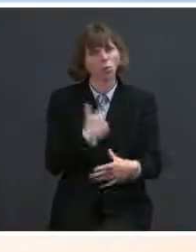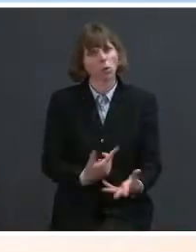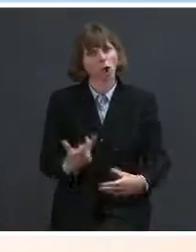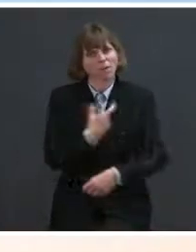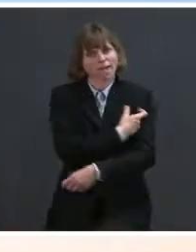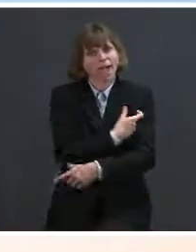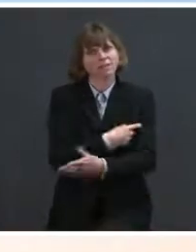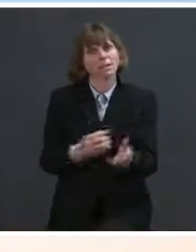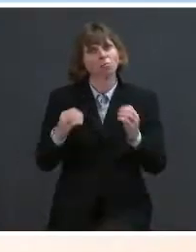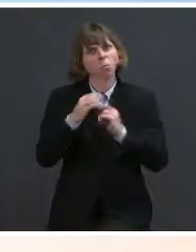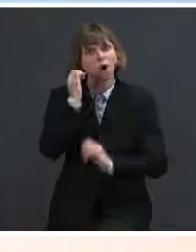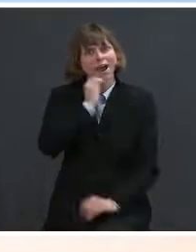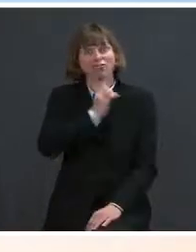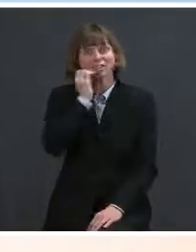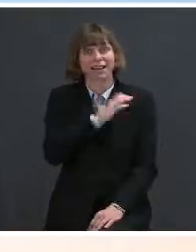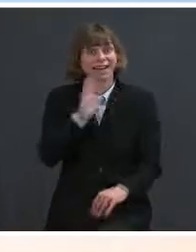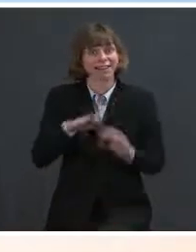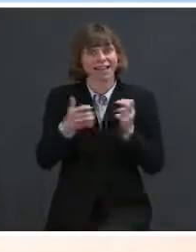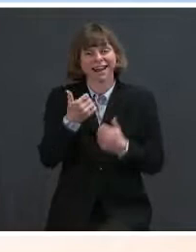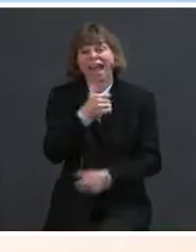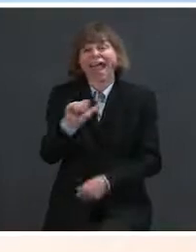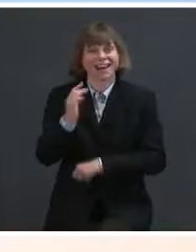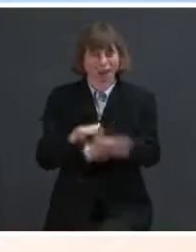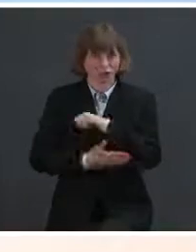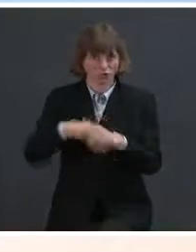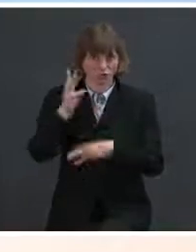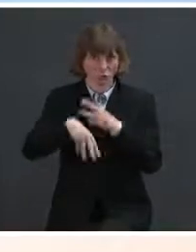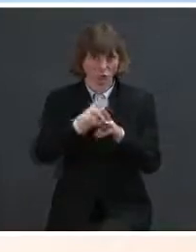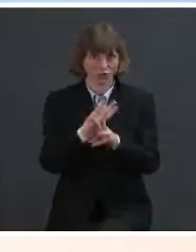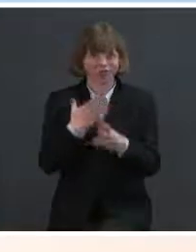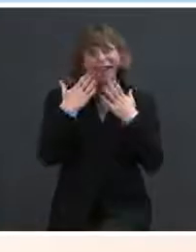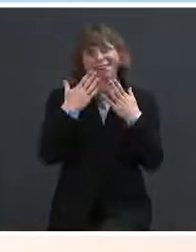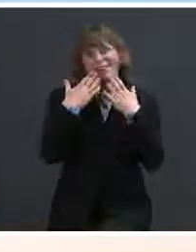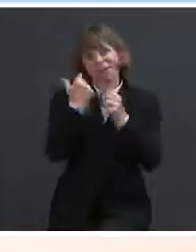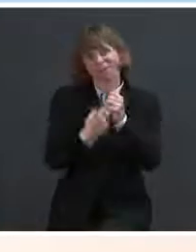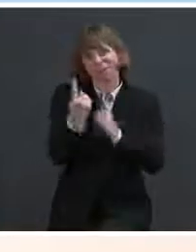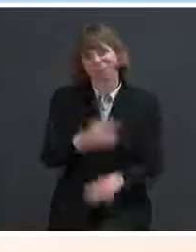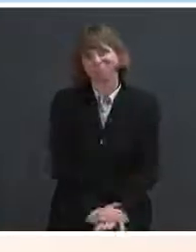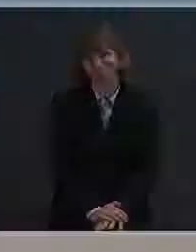people on a daily basis than any other country in the world. Thank you, Jen. Thanks, everyone. Thank you.